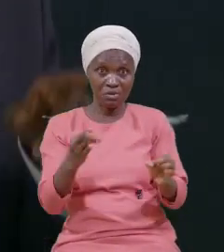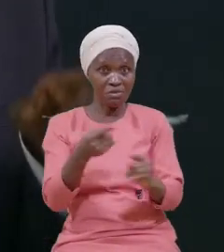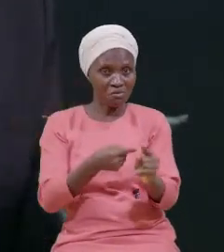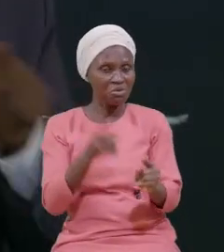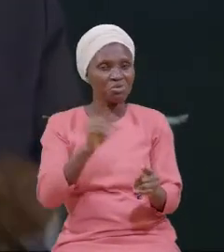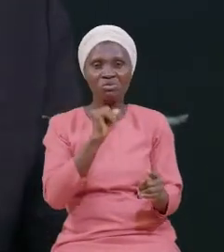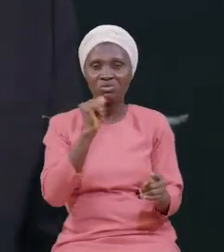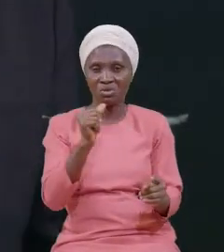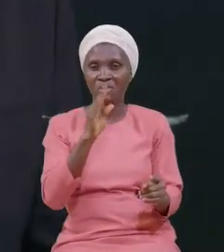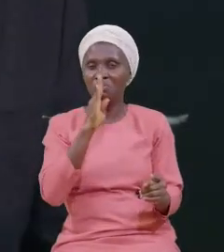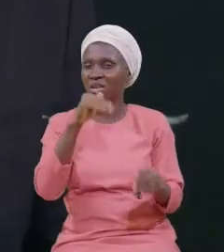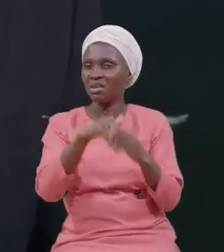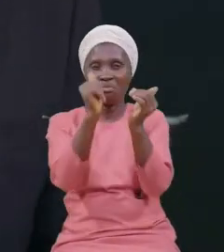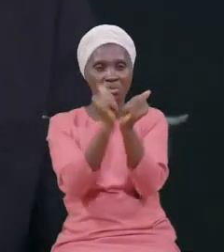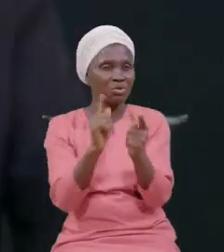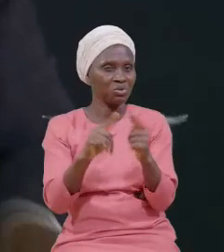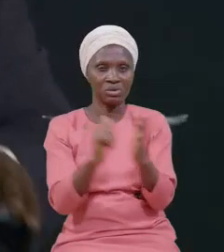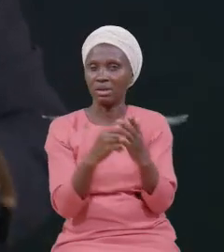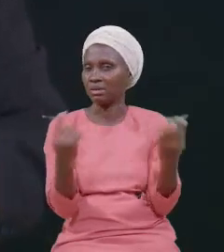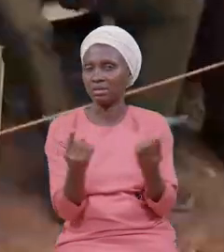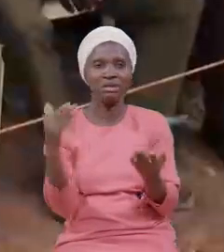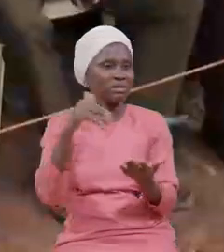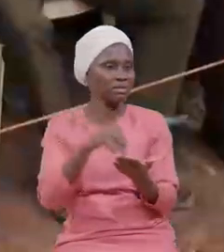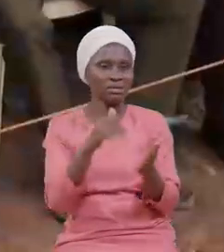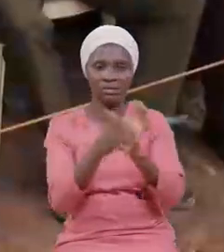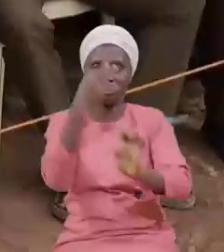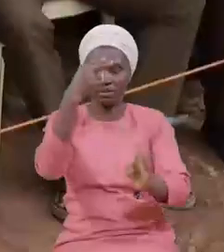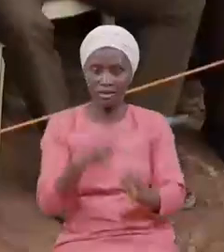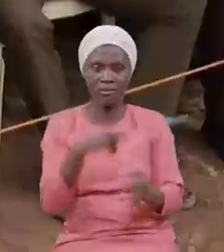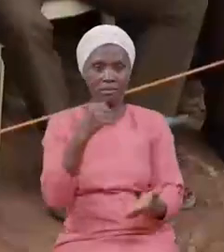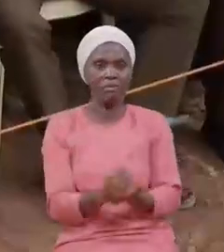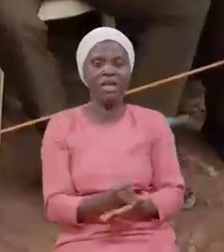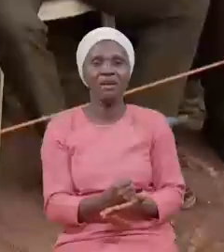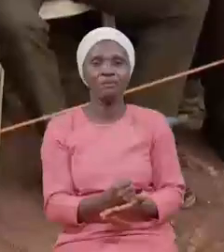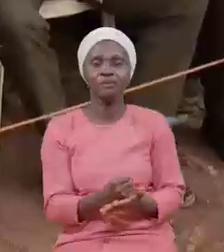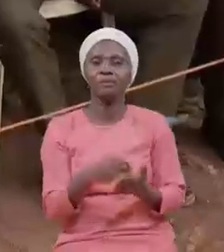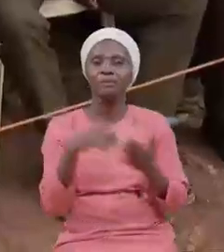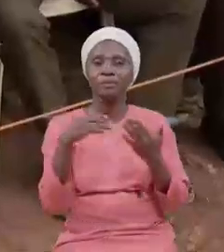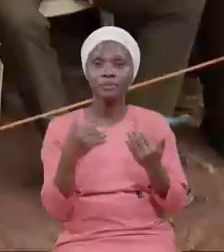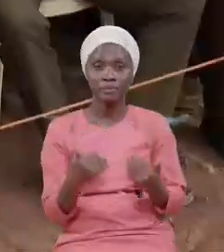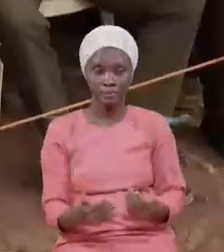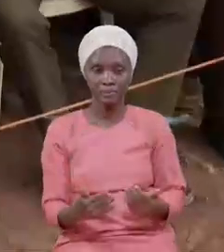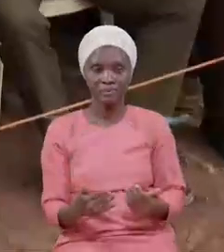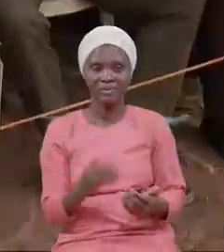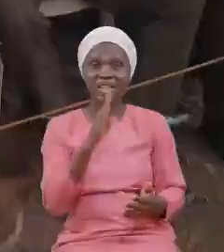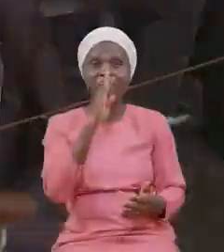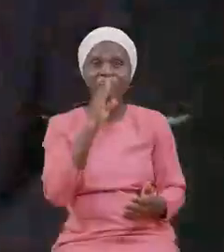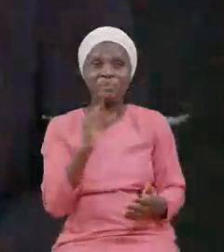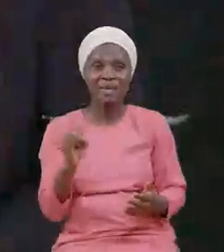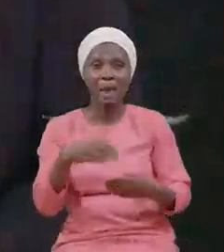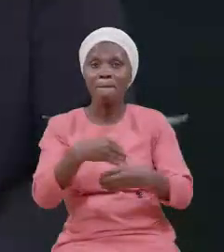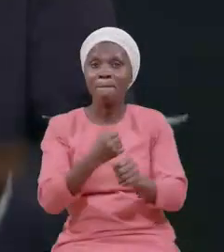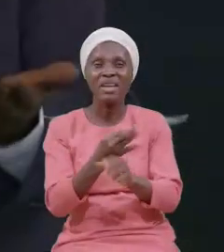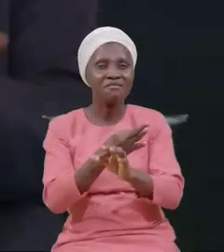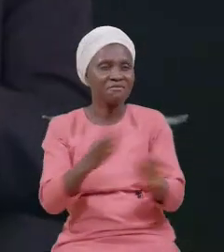thing anymore, in Jesus' name. Now being made free from sin